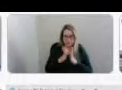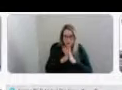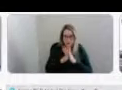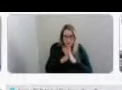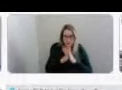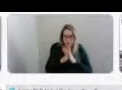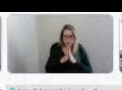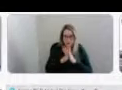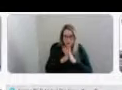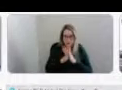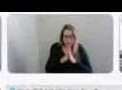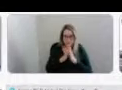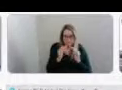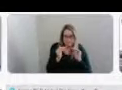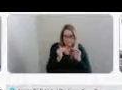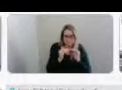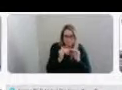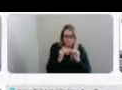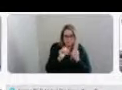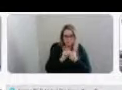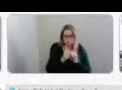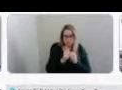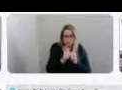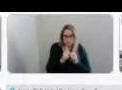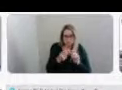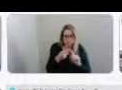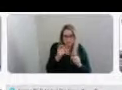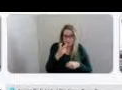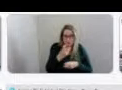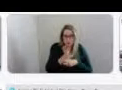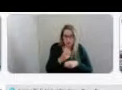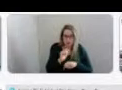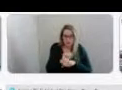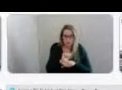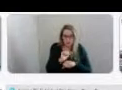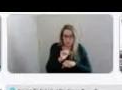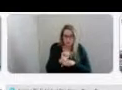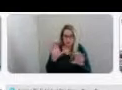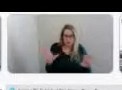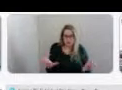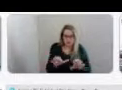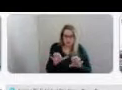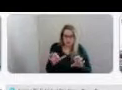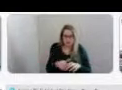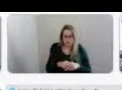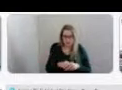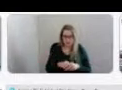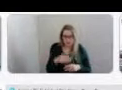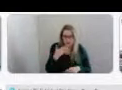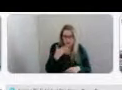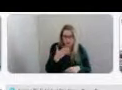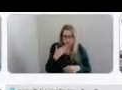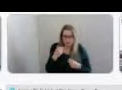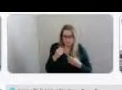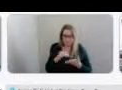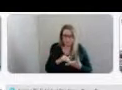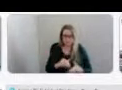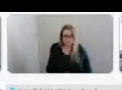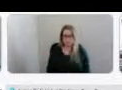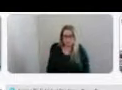legacy of fair competition from the hard work that you're doing with such dedication thank you again